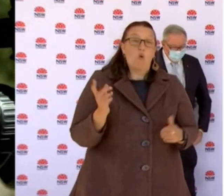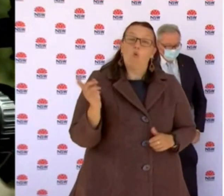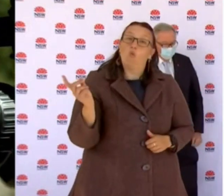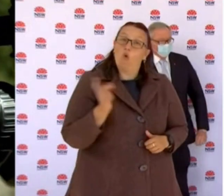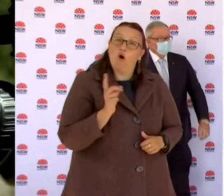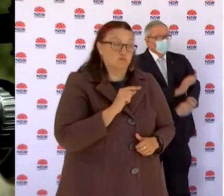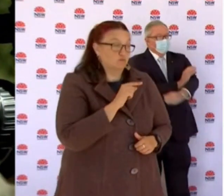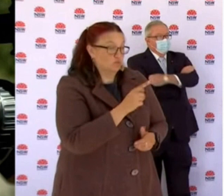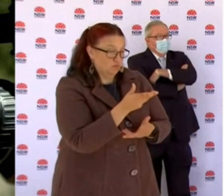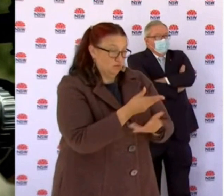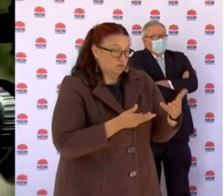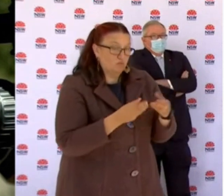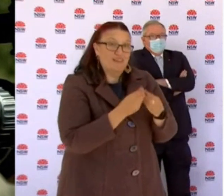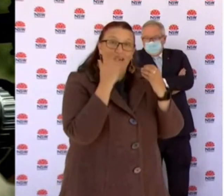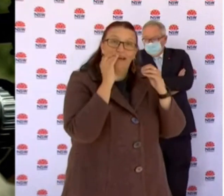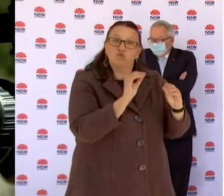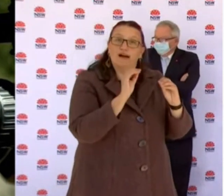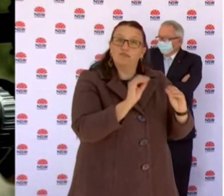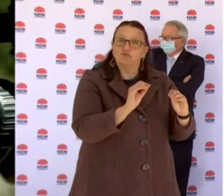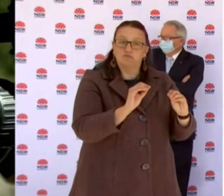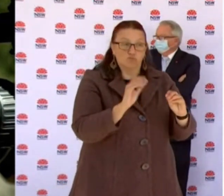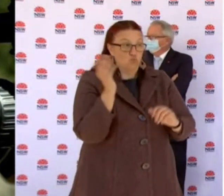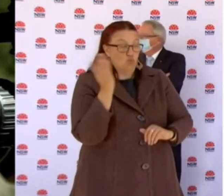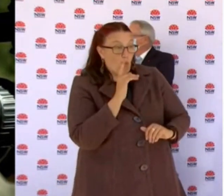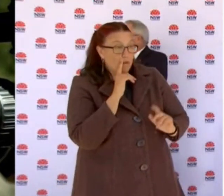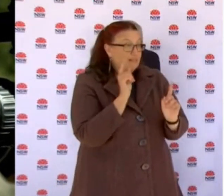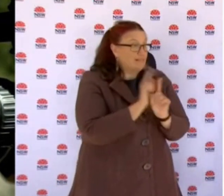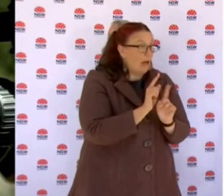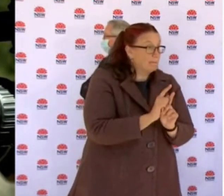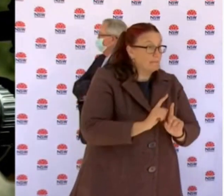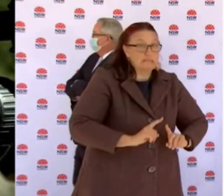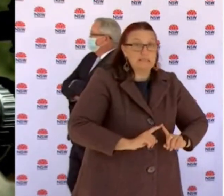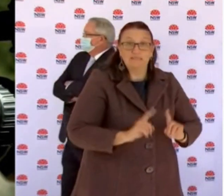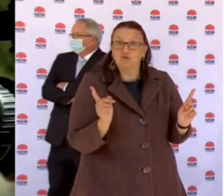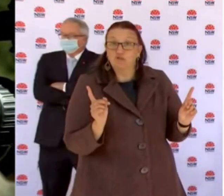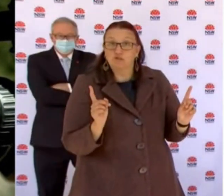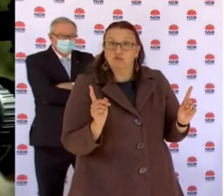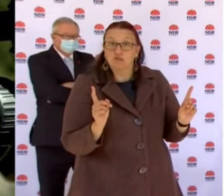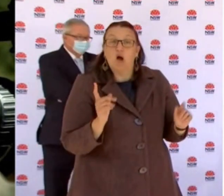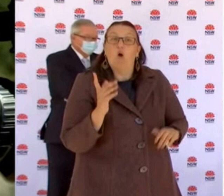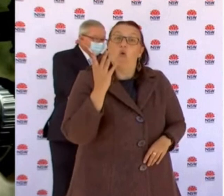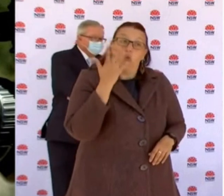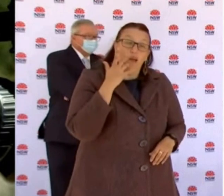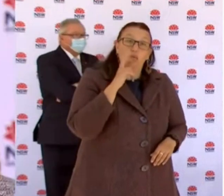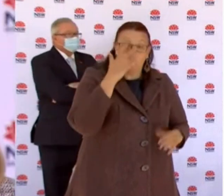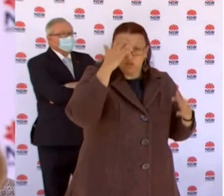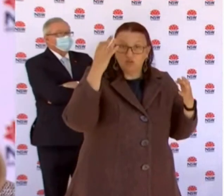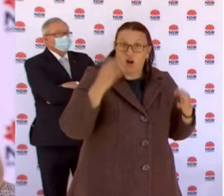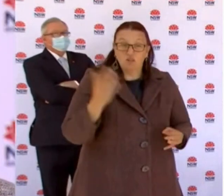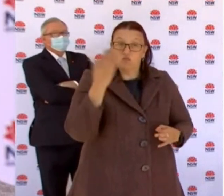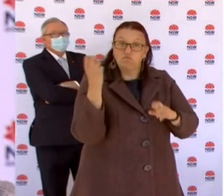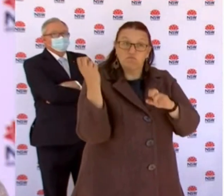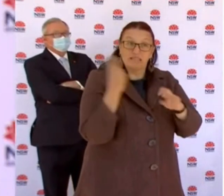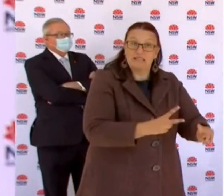officials are talking to education officials about, how school will look, and when you plan to make a call as to whether school will physically go back? Just to be clear,